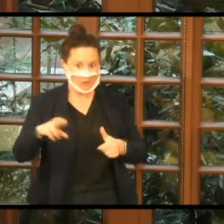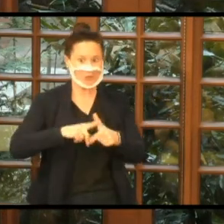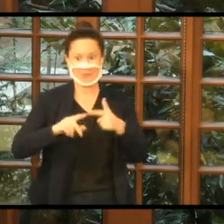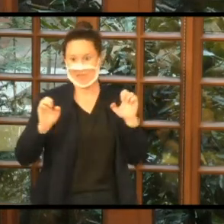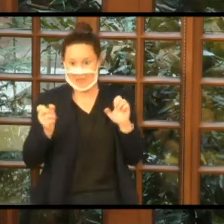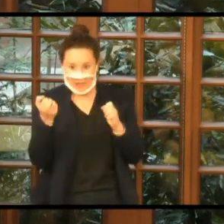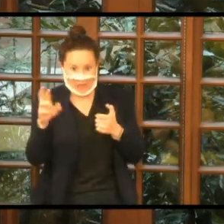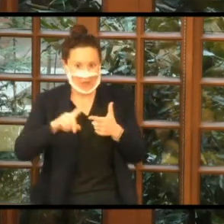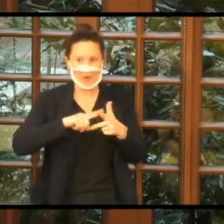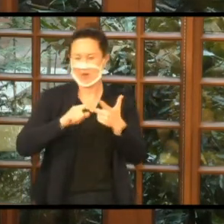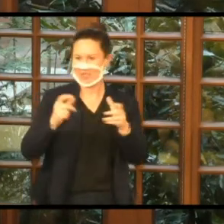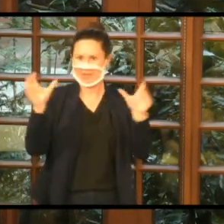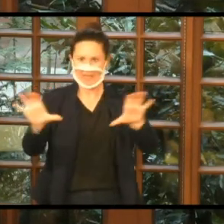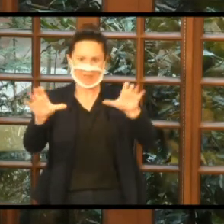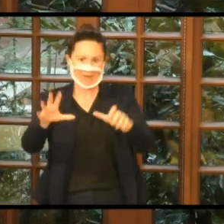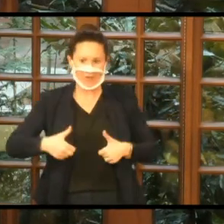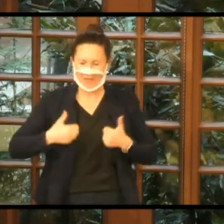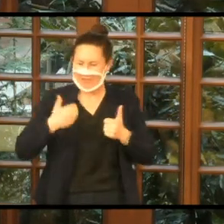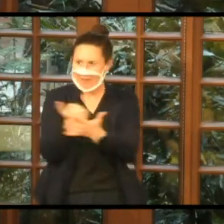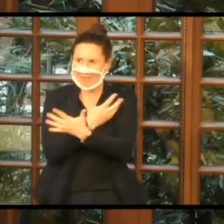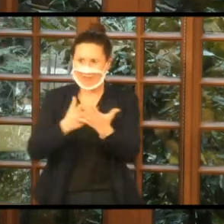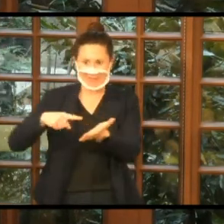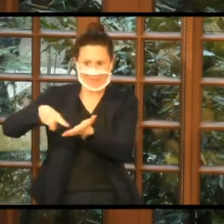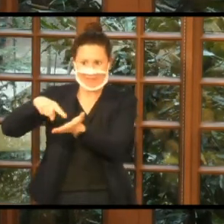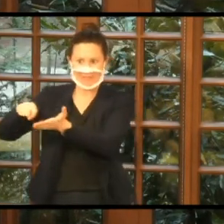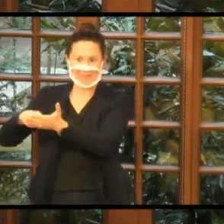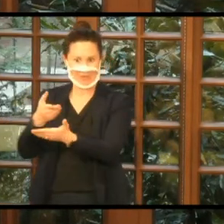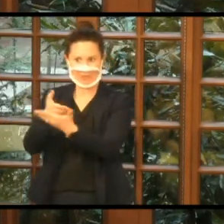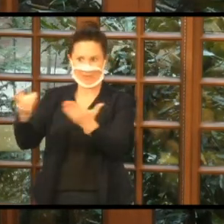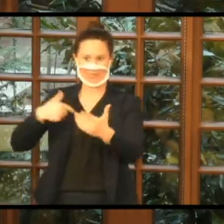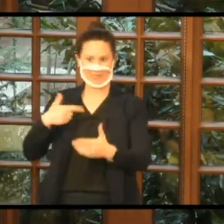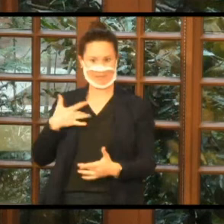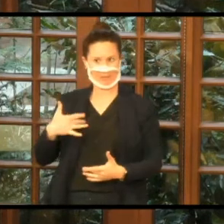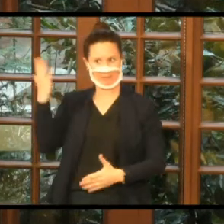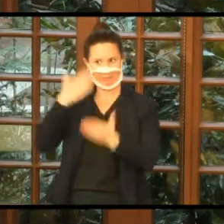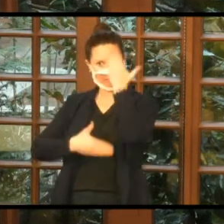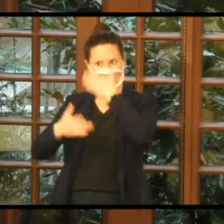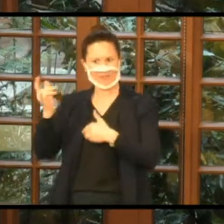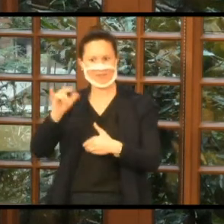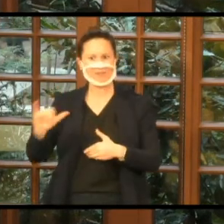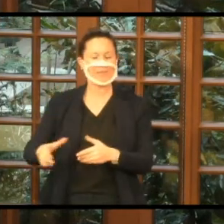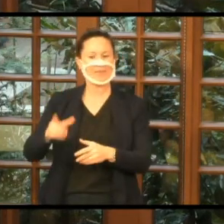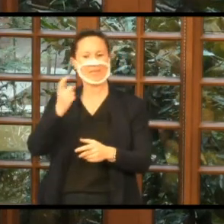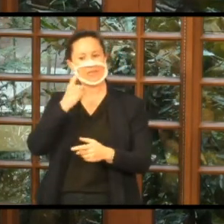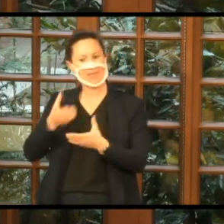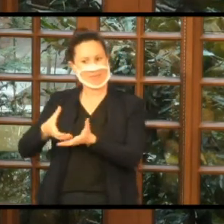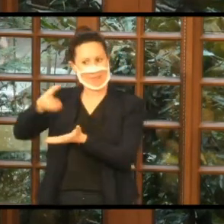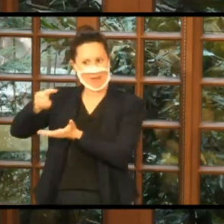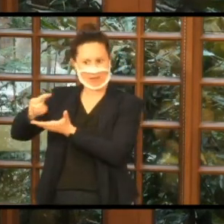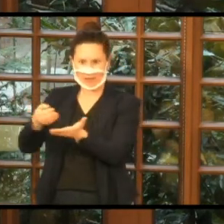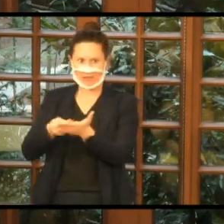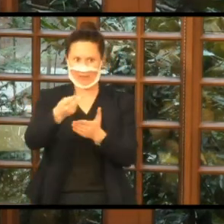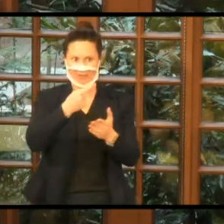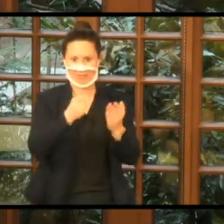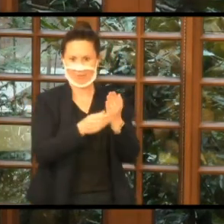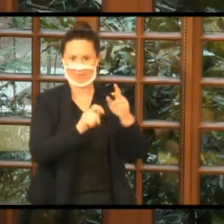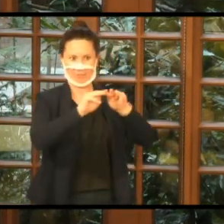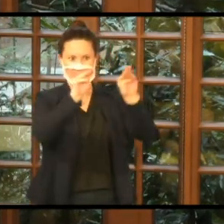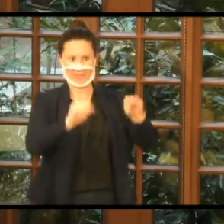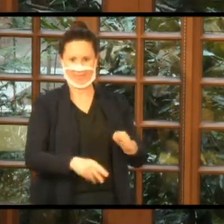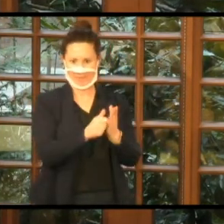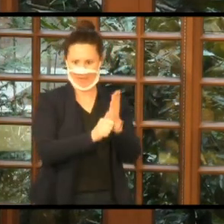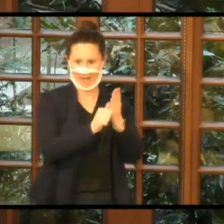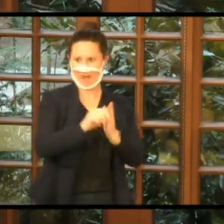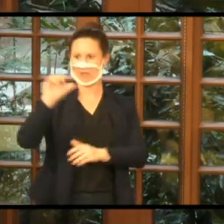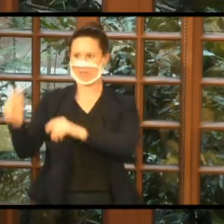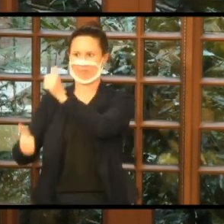life. I'm always discovering tasteful selections I've overlooked, like the strategically placed glass baubles purchased from museum catalogs, all